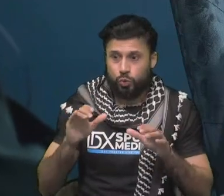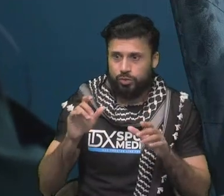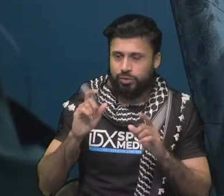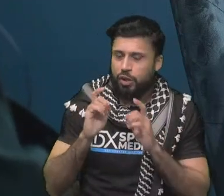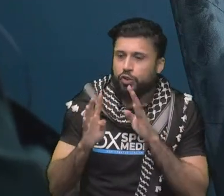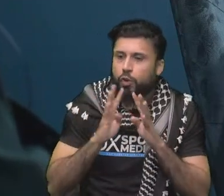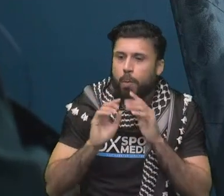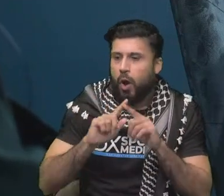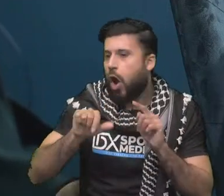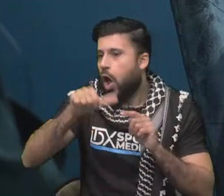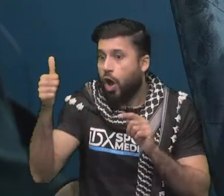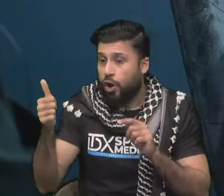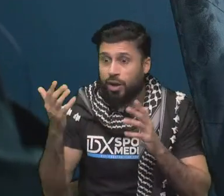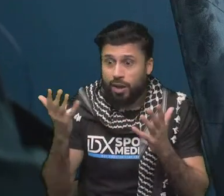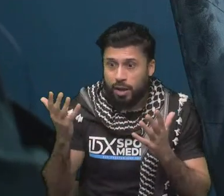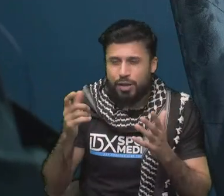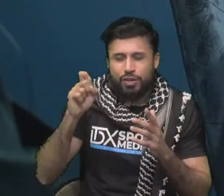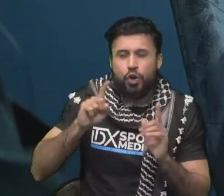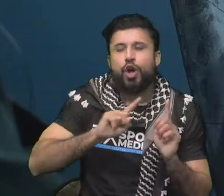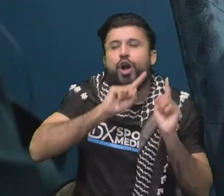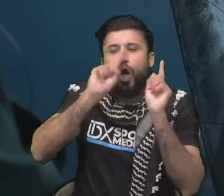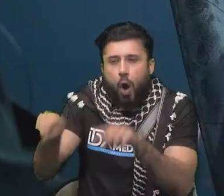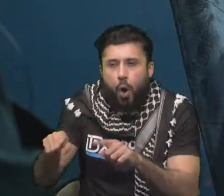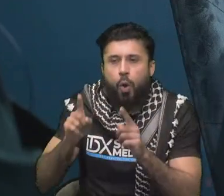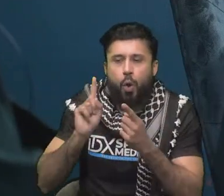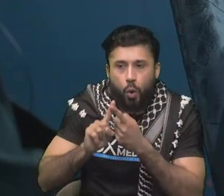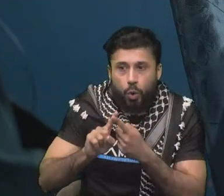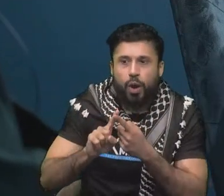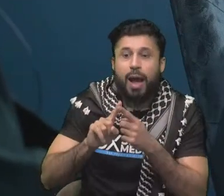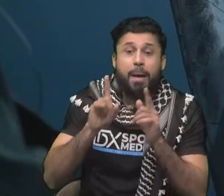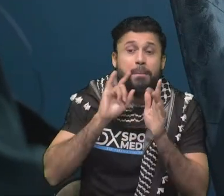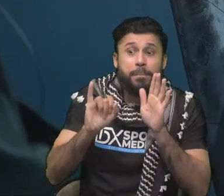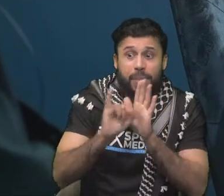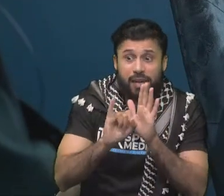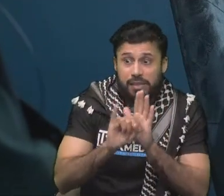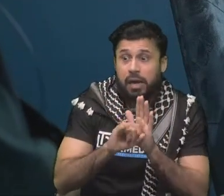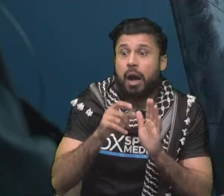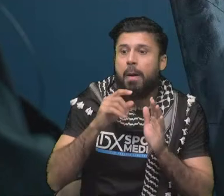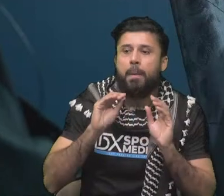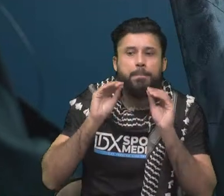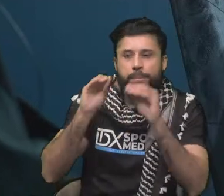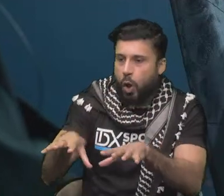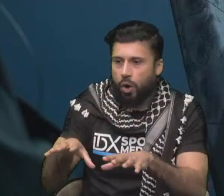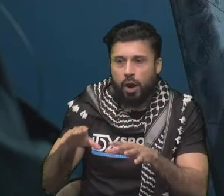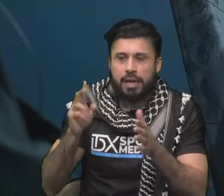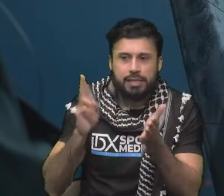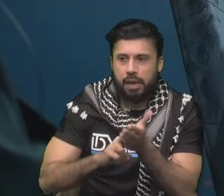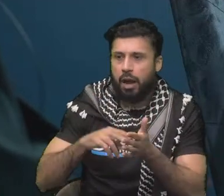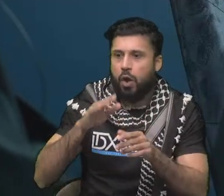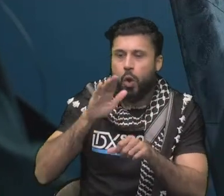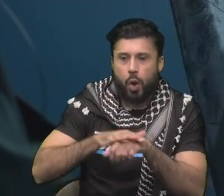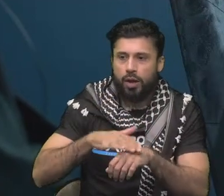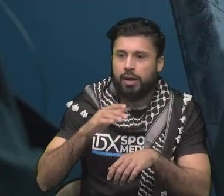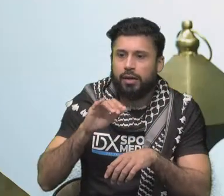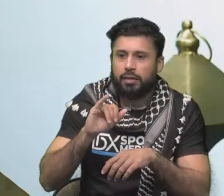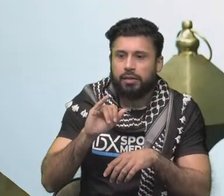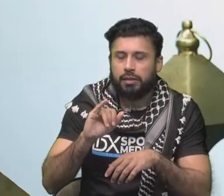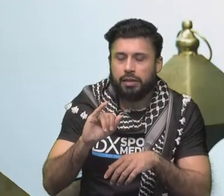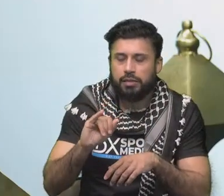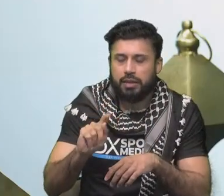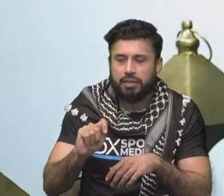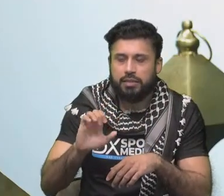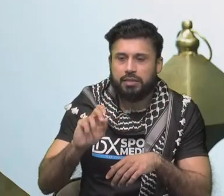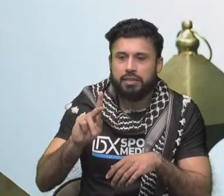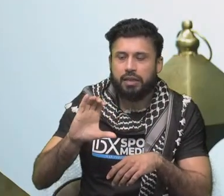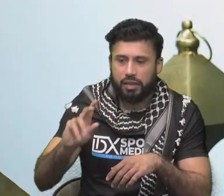out to me. Other than just kind of put these comments. What do you think about this phenomenon of this, Sheikh, now? So every night I want to give a little